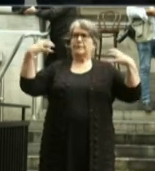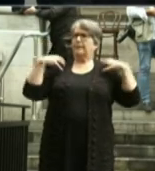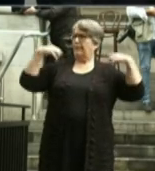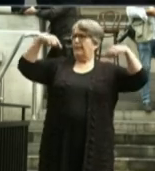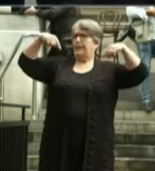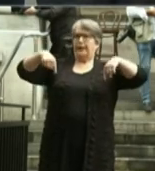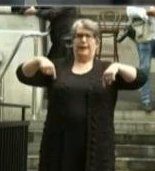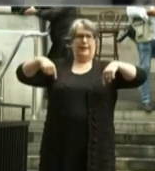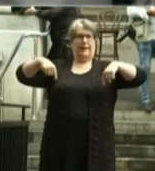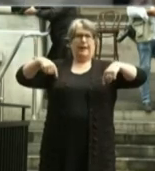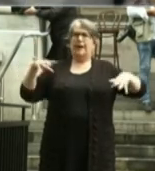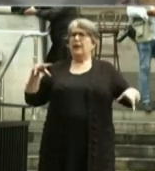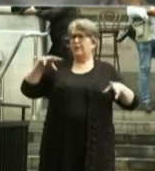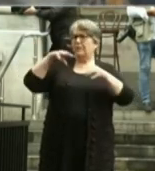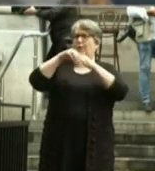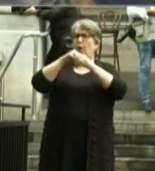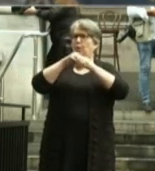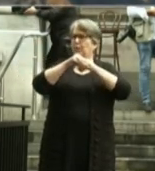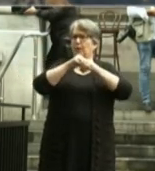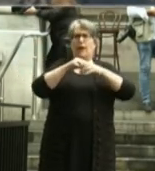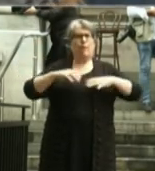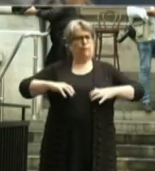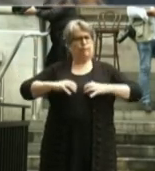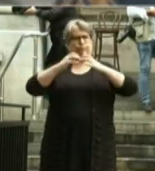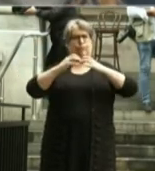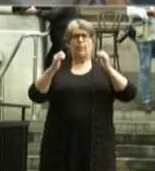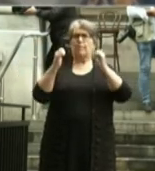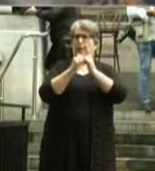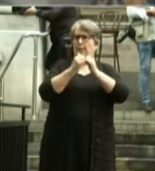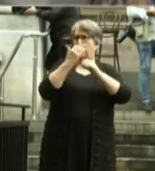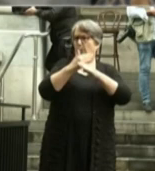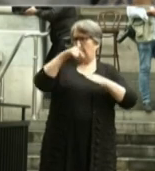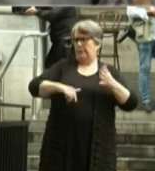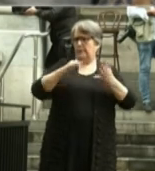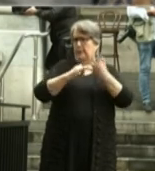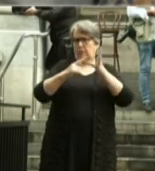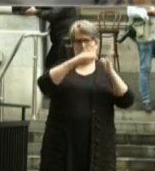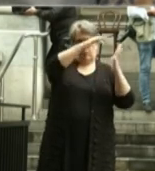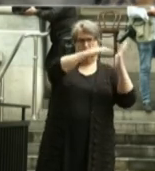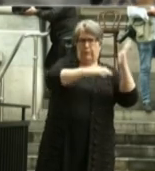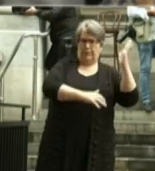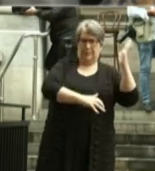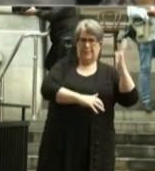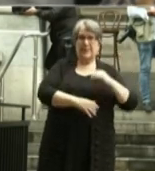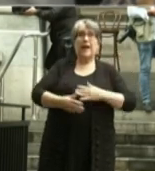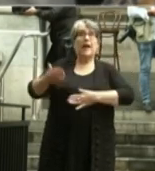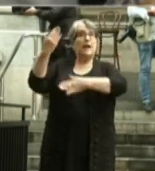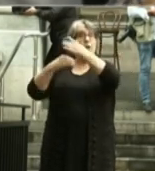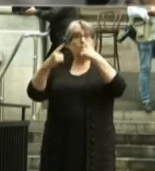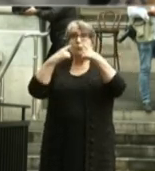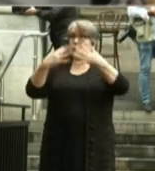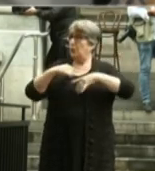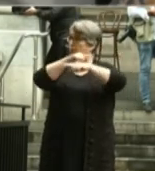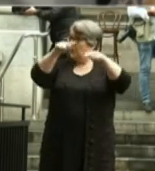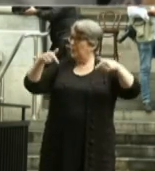governor were encompassed in the foundational documents of our state. History